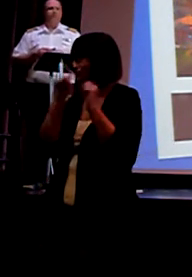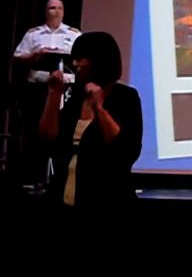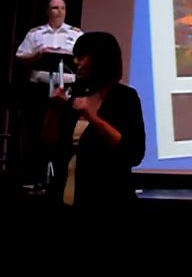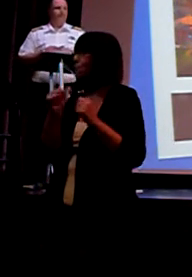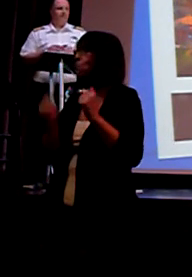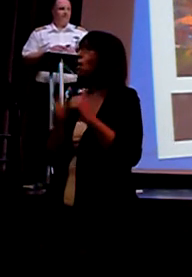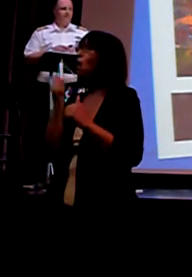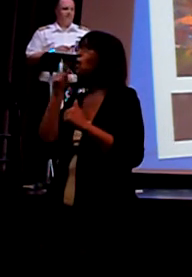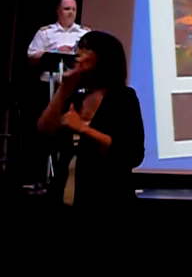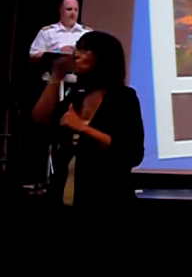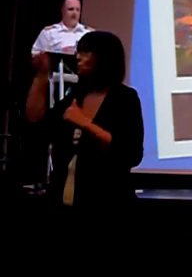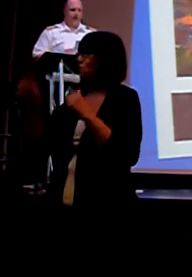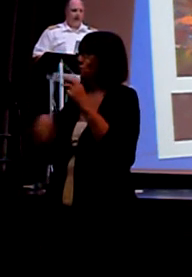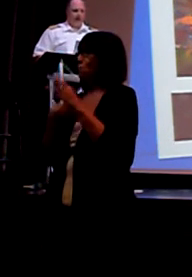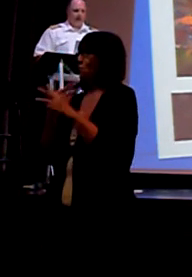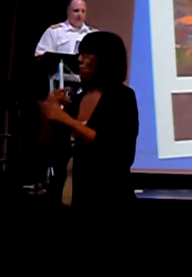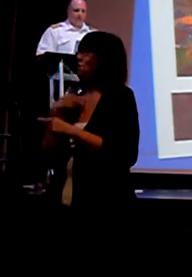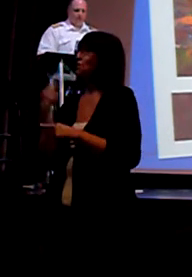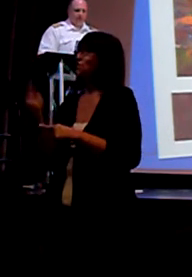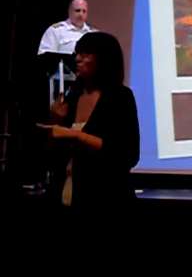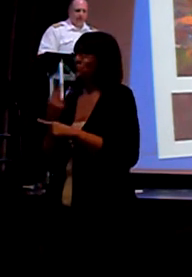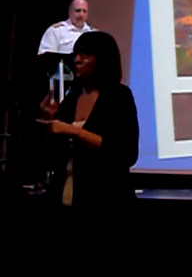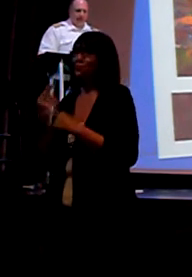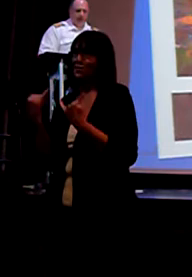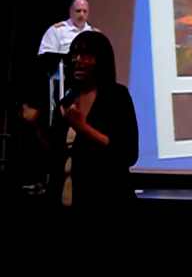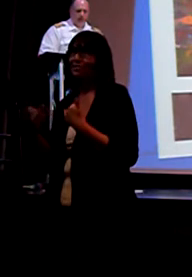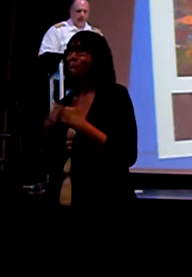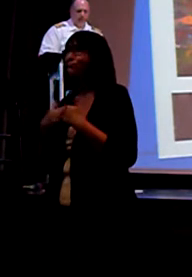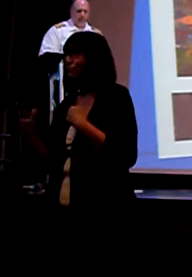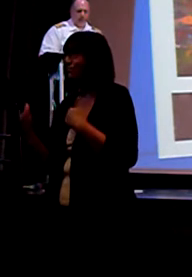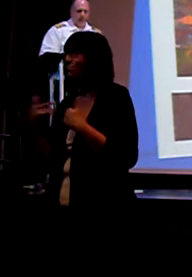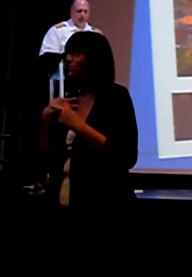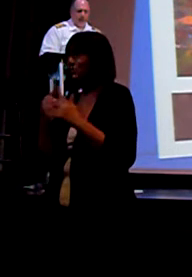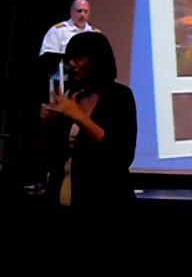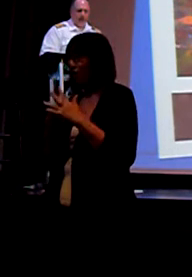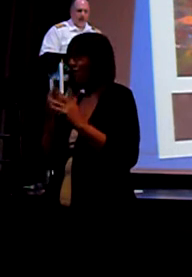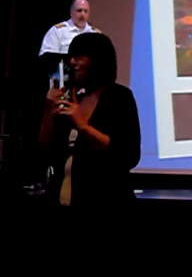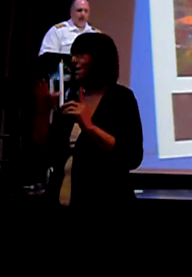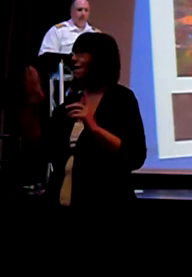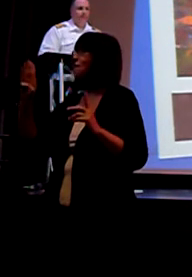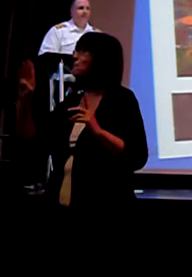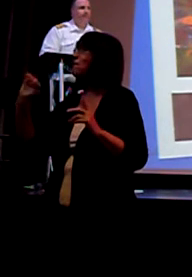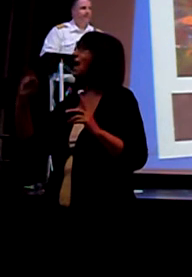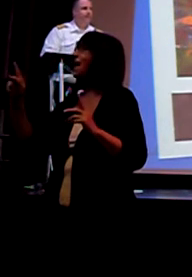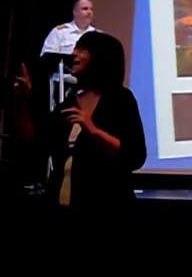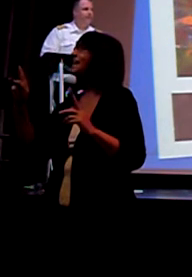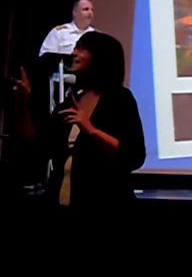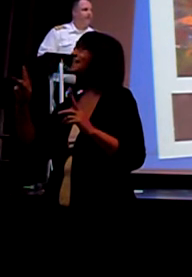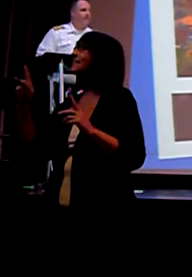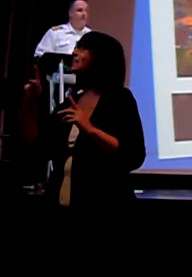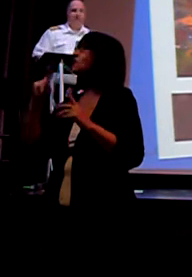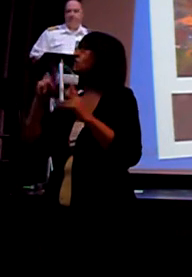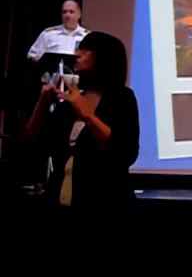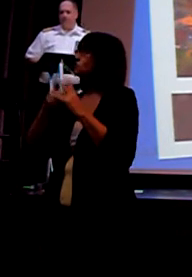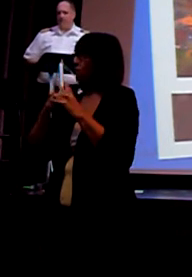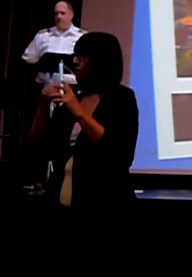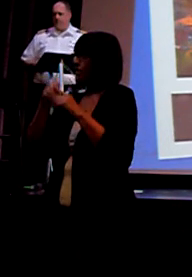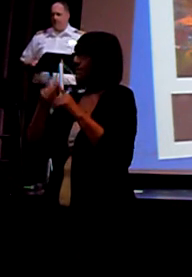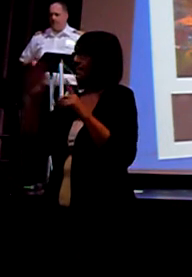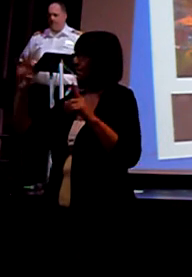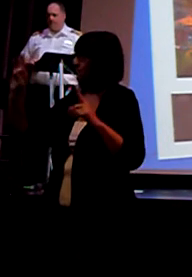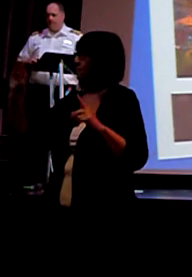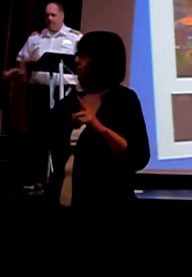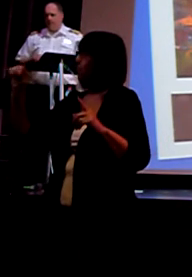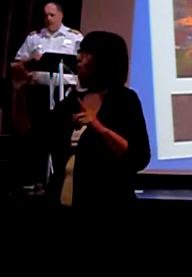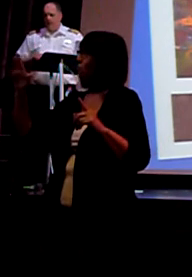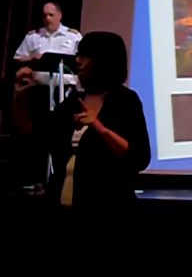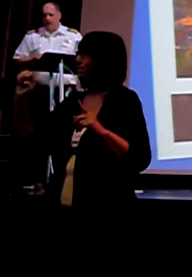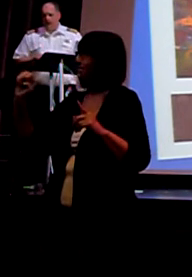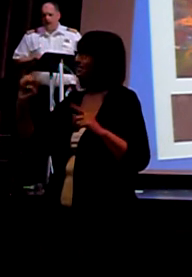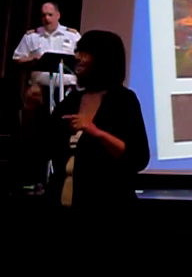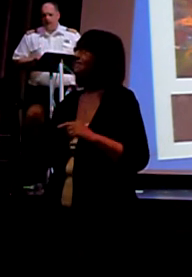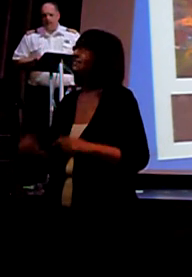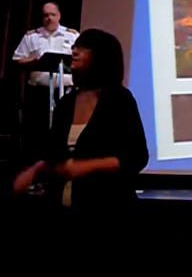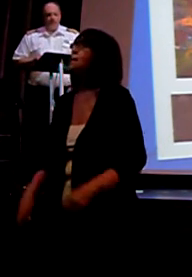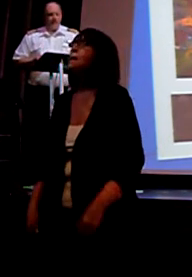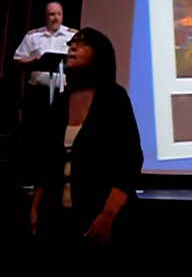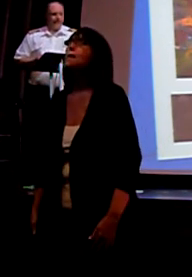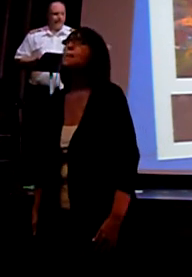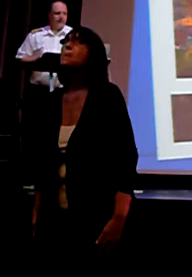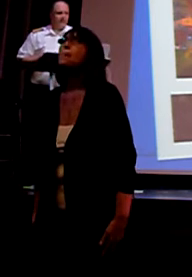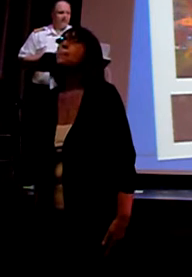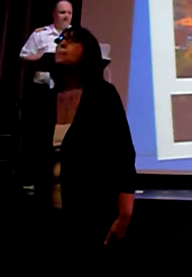of the world is using. As of today, they started in Florence.